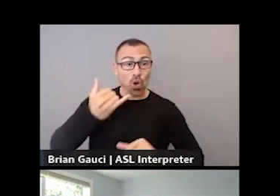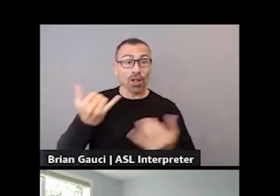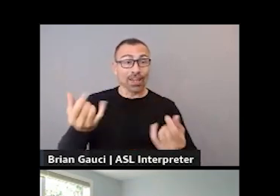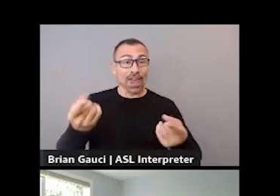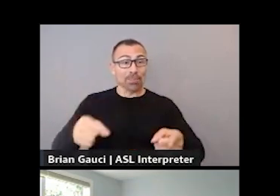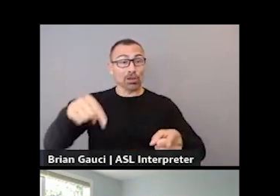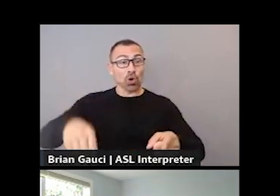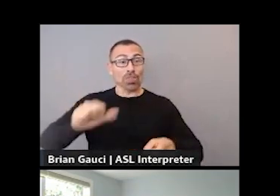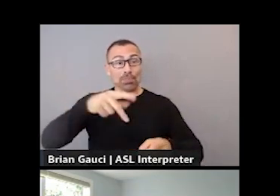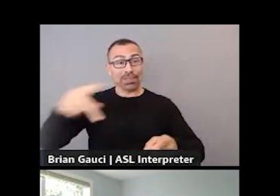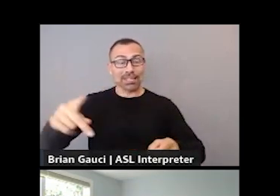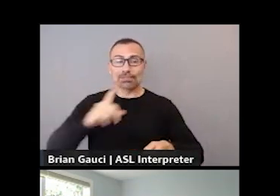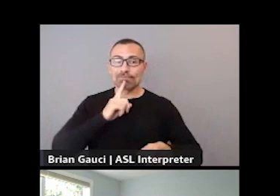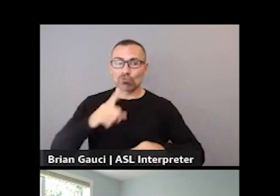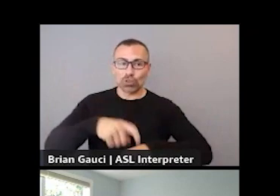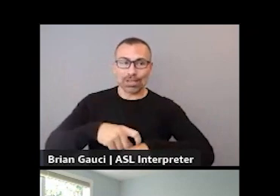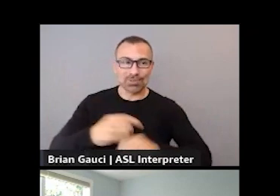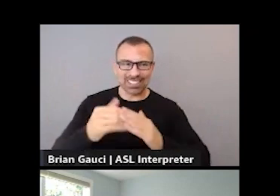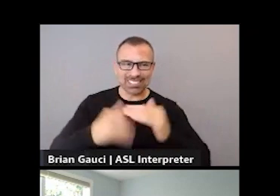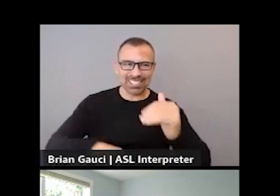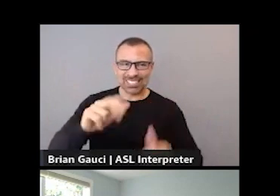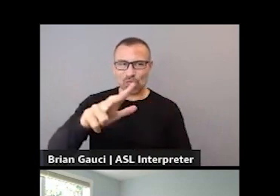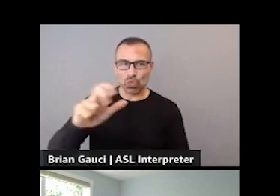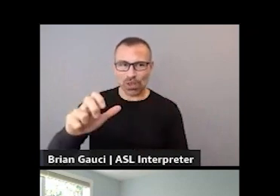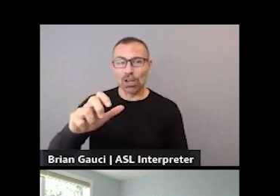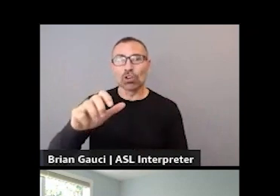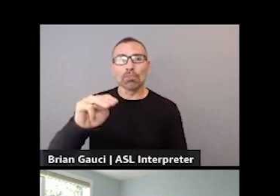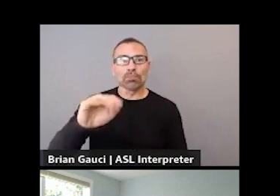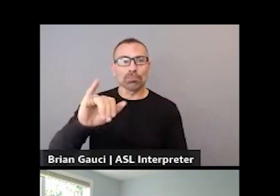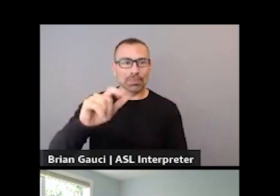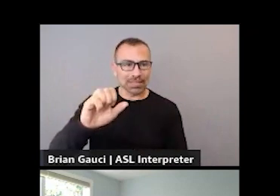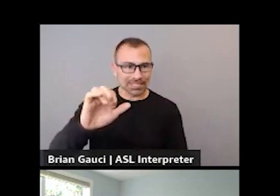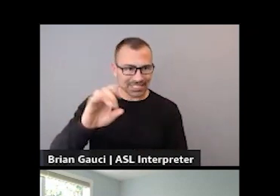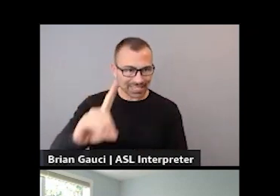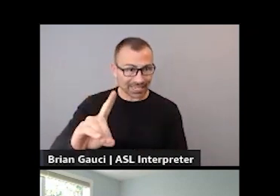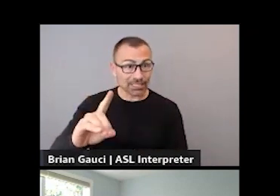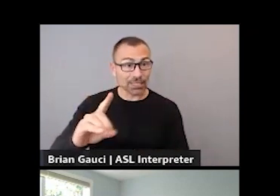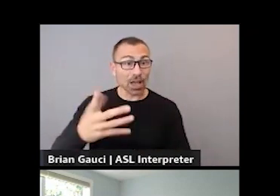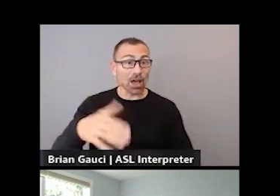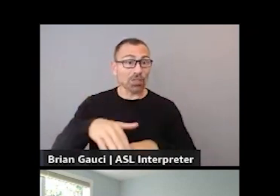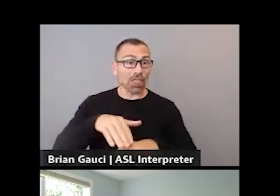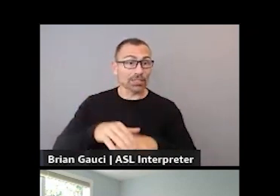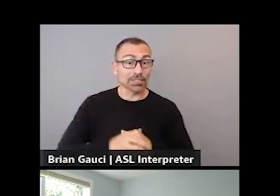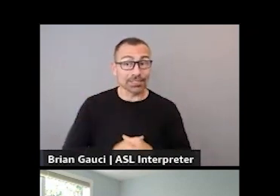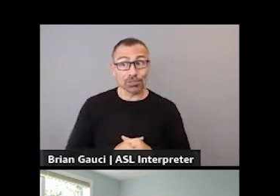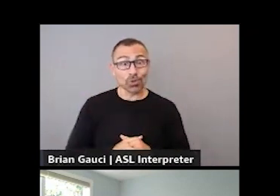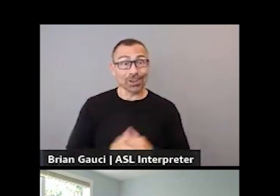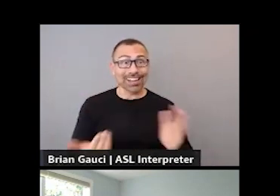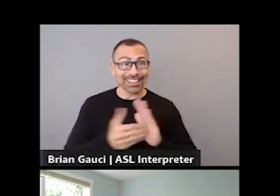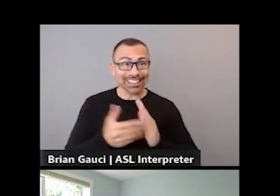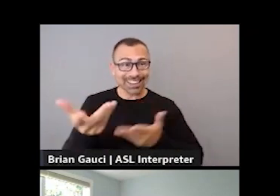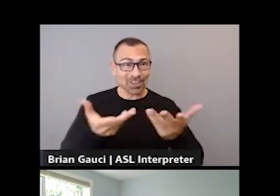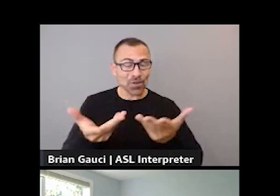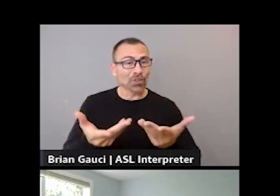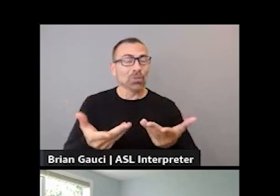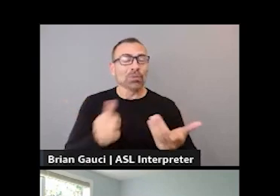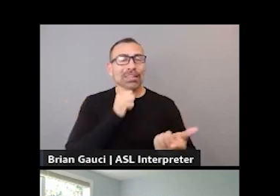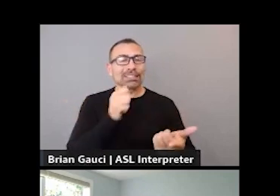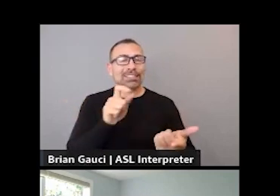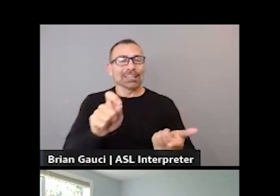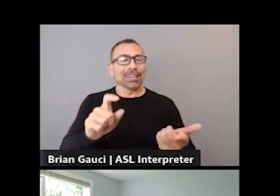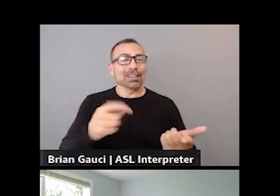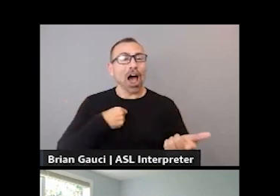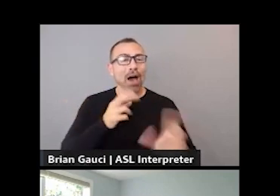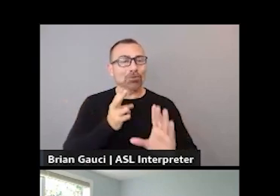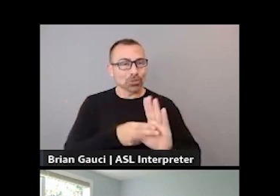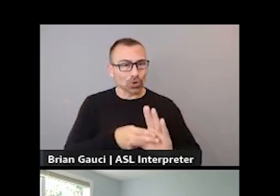So that's less than 300 seconds of latency. So again, interactive, but that's not all. So I'm going to join the call now as a guest.